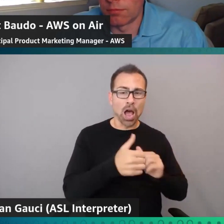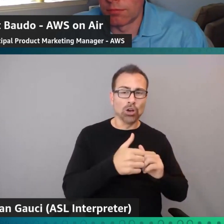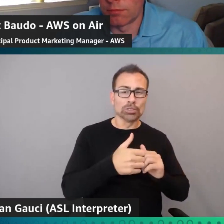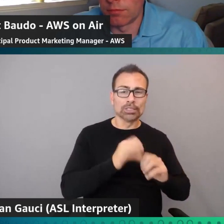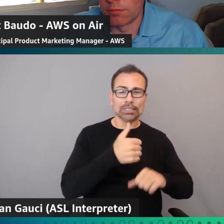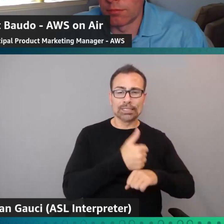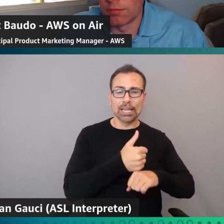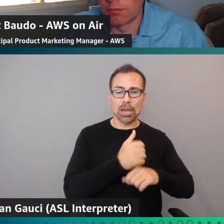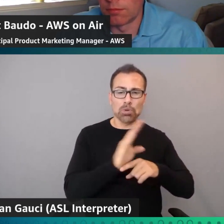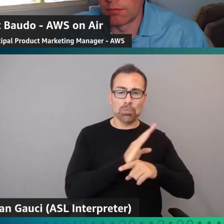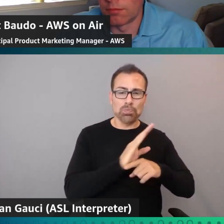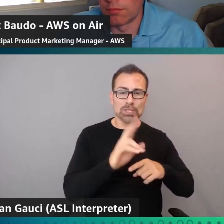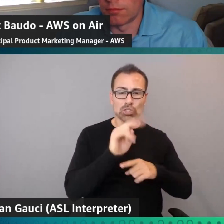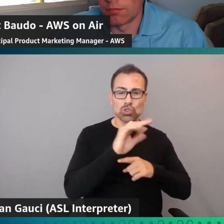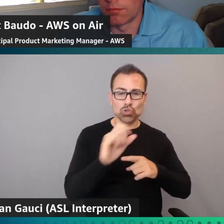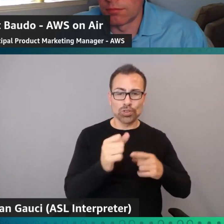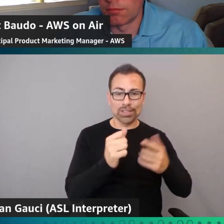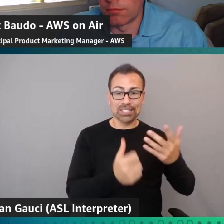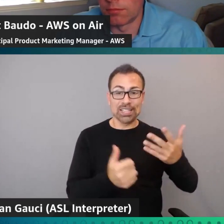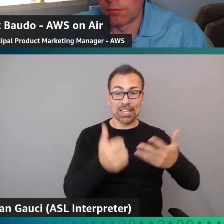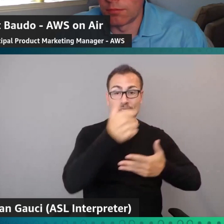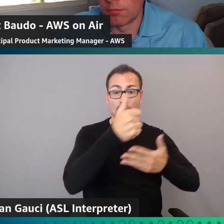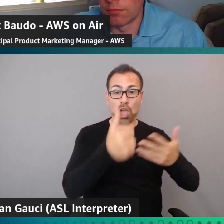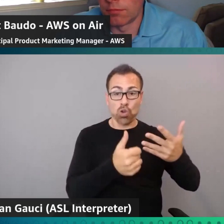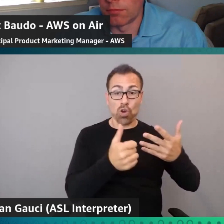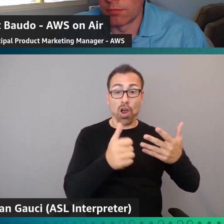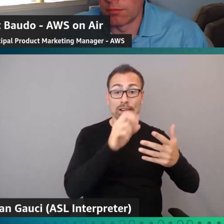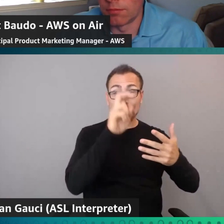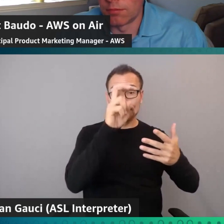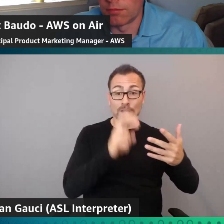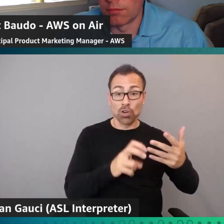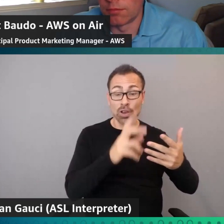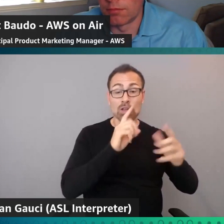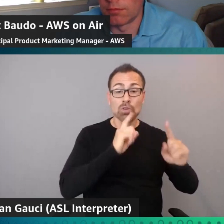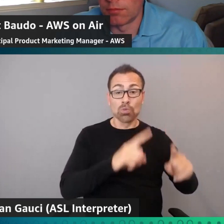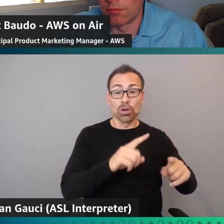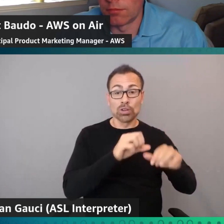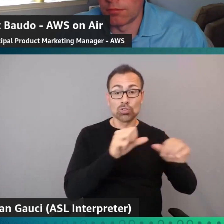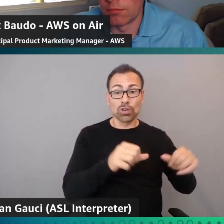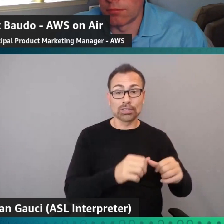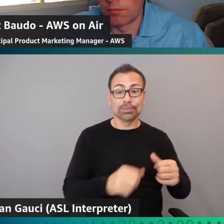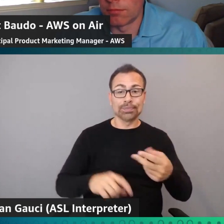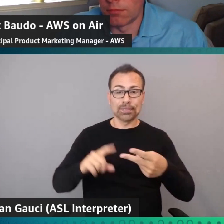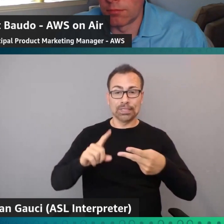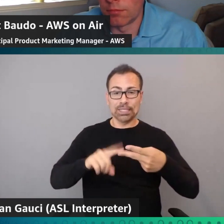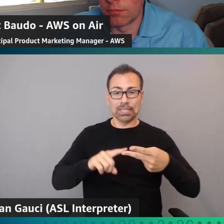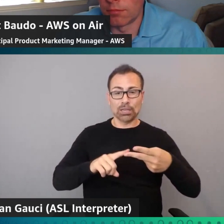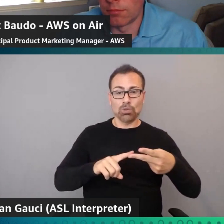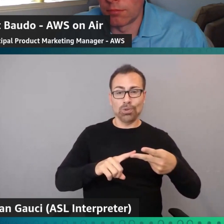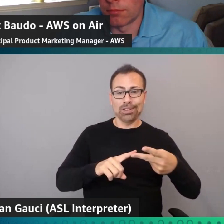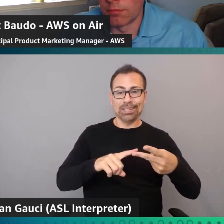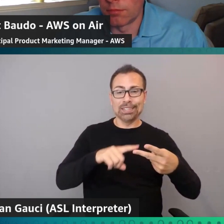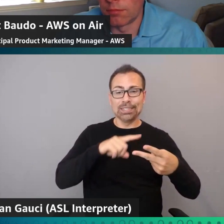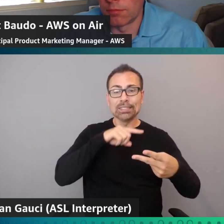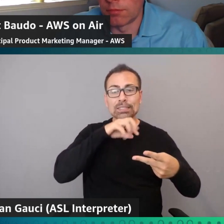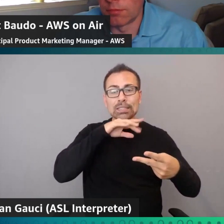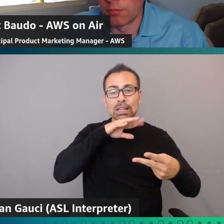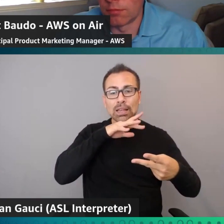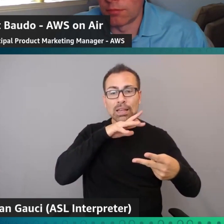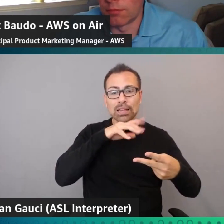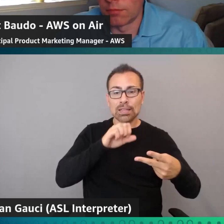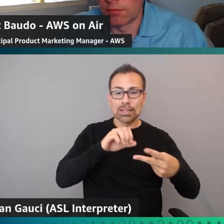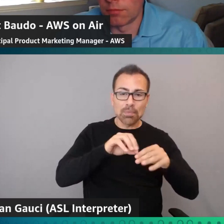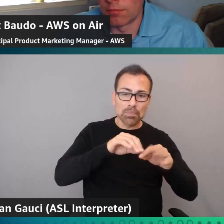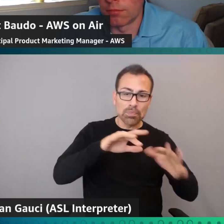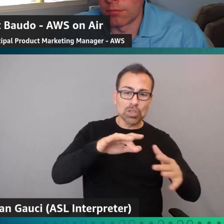units in hierarchies and then define some reporting structure on it. Then we have emission factor management capability. So there's a module for managing